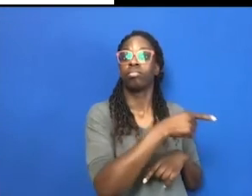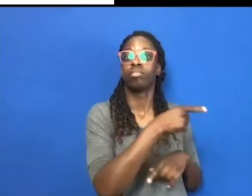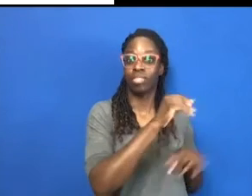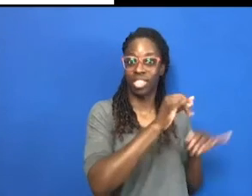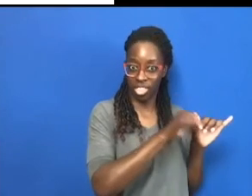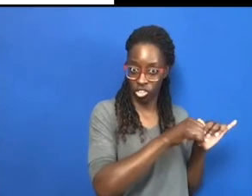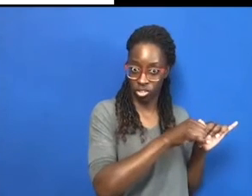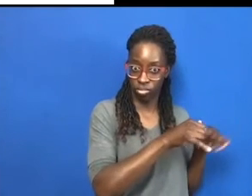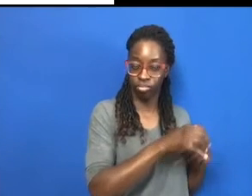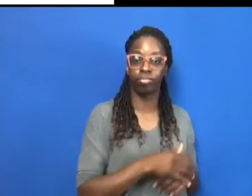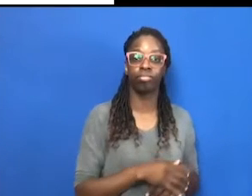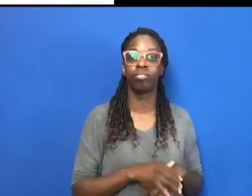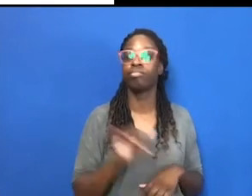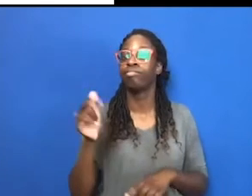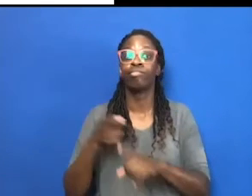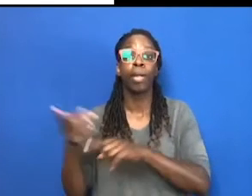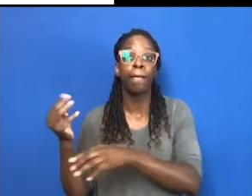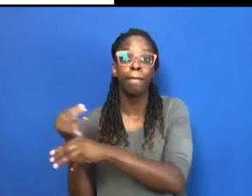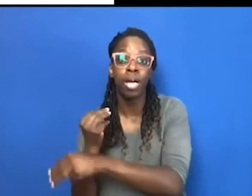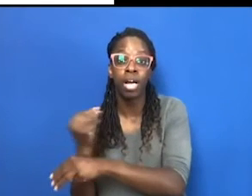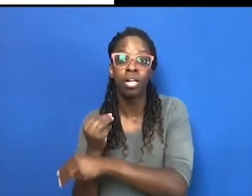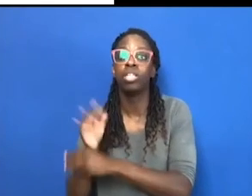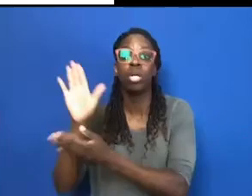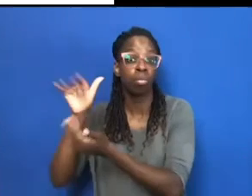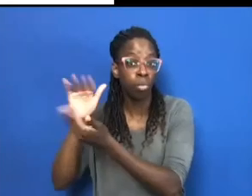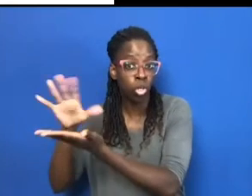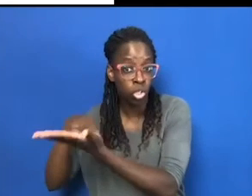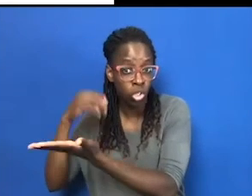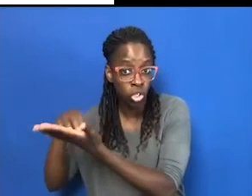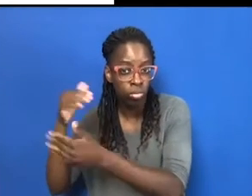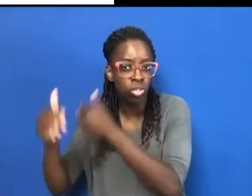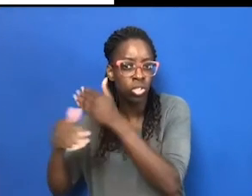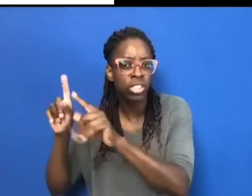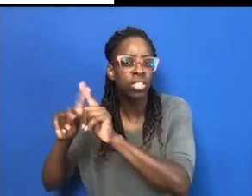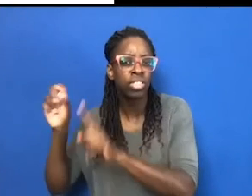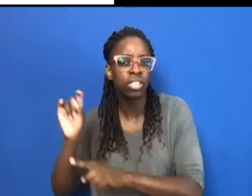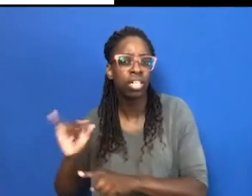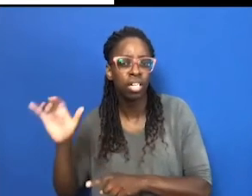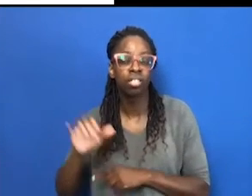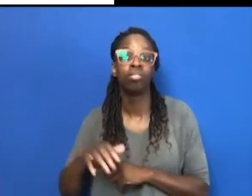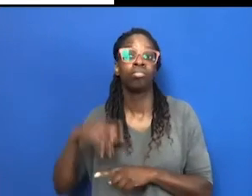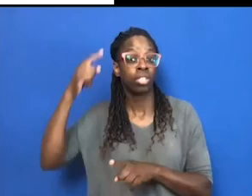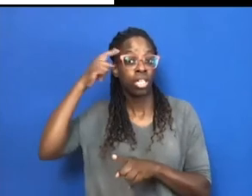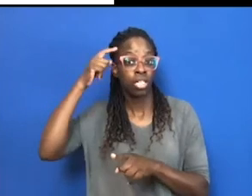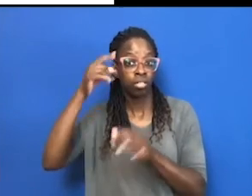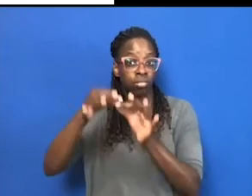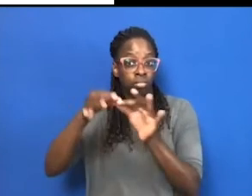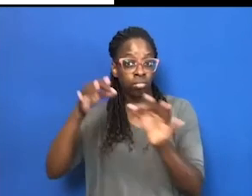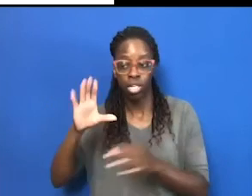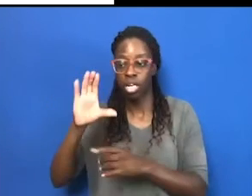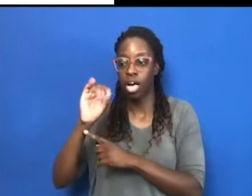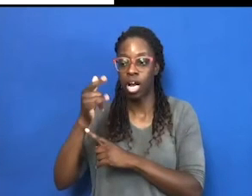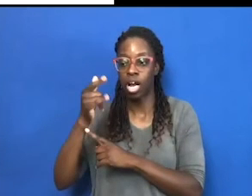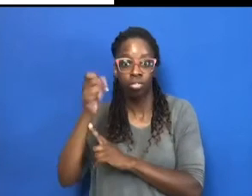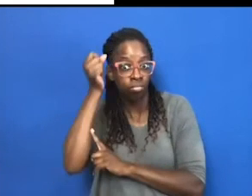and cognition. And that's the majority, that's 82% of all of the indicators that we coded.